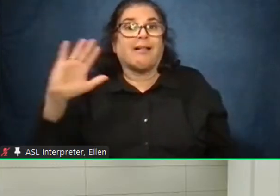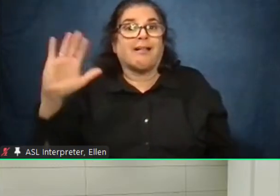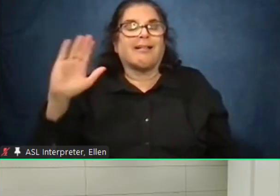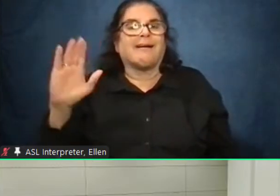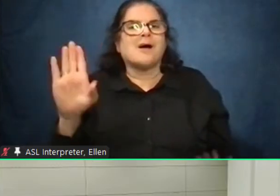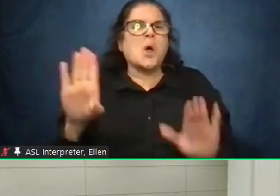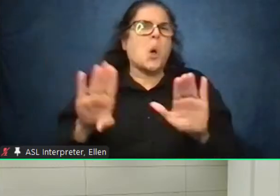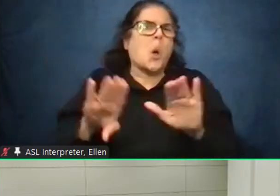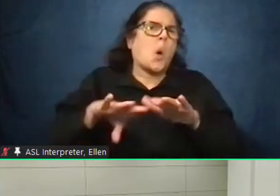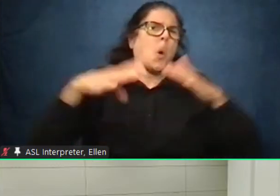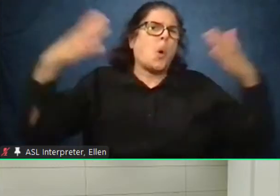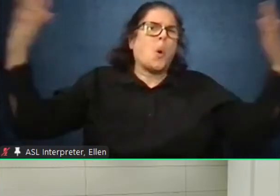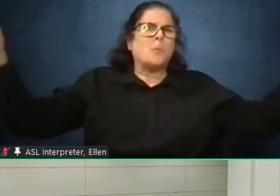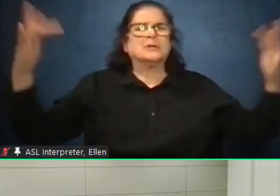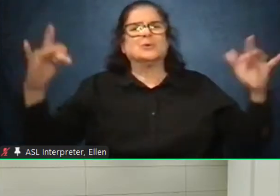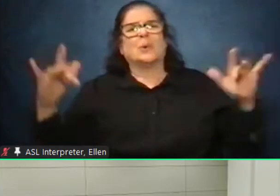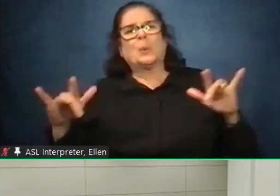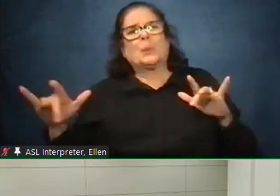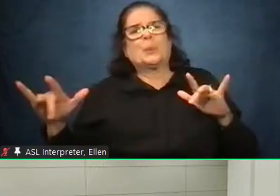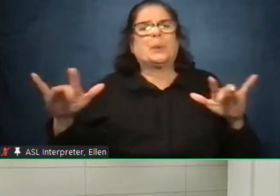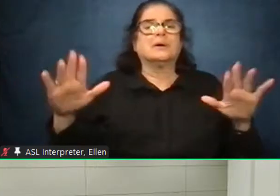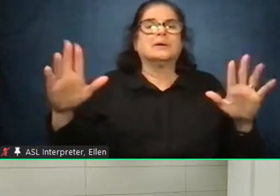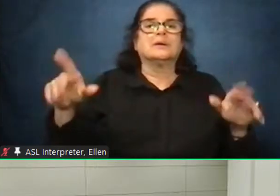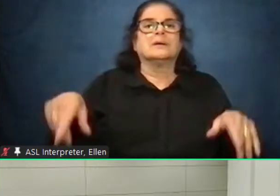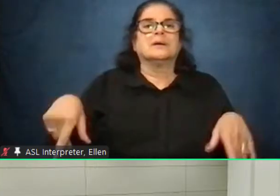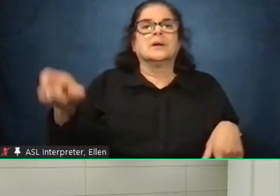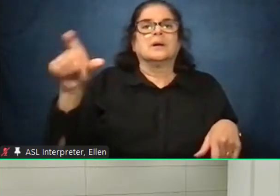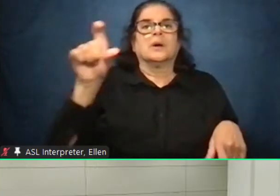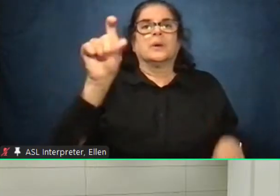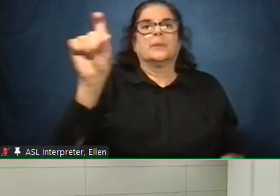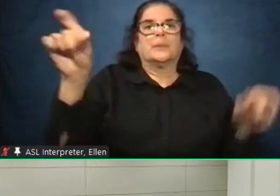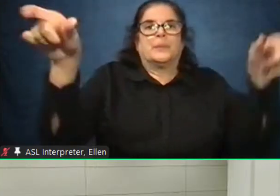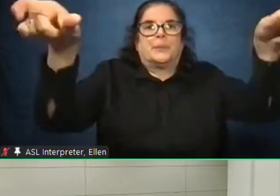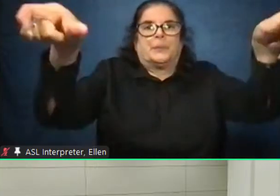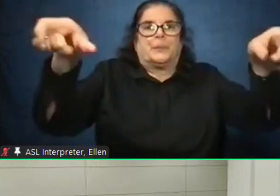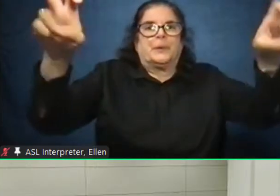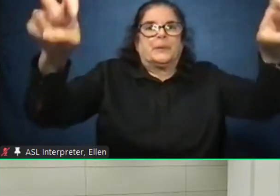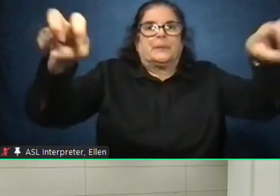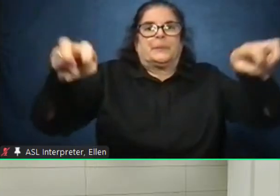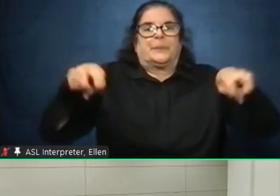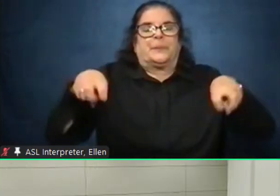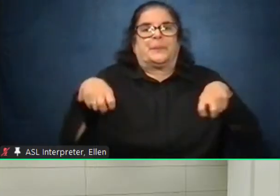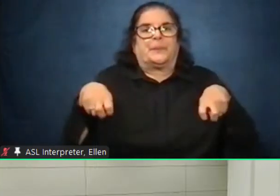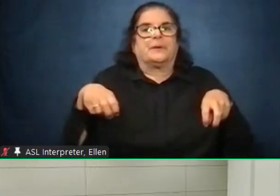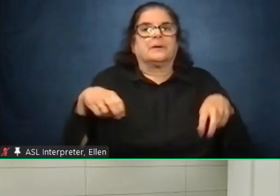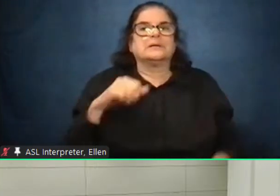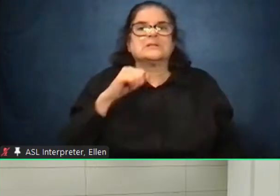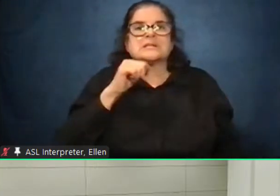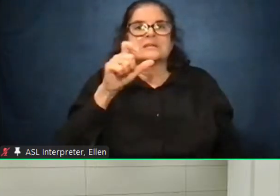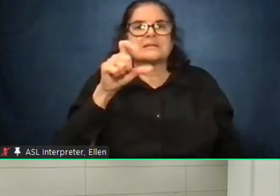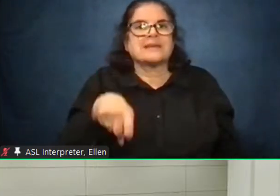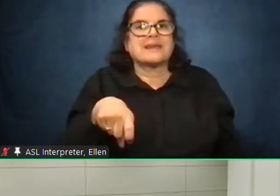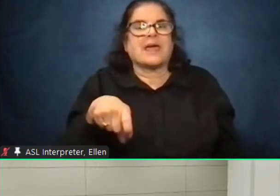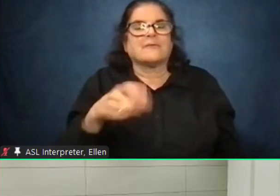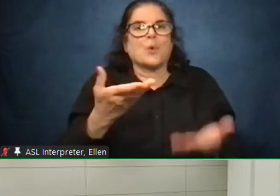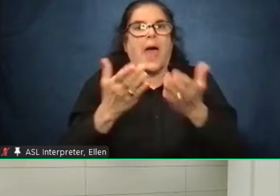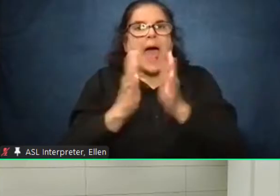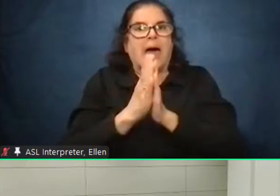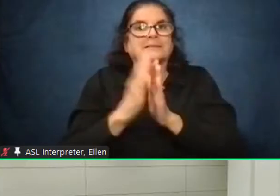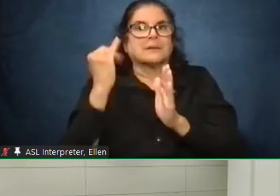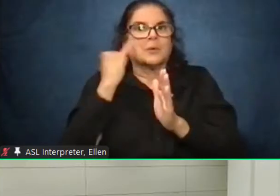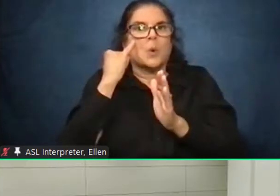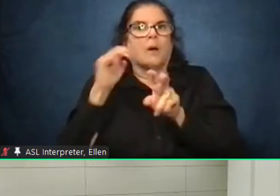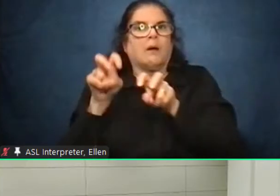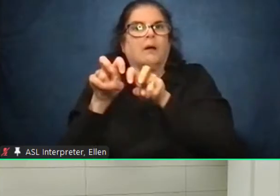open seating, that is just like one row of seating and everybody, like nobody needs to ask someone else to stand when they want to get out, like those double.